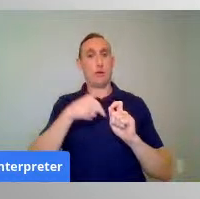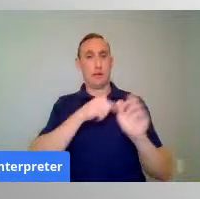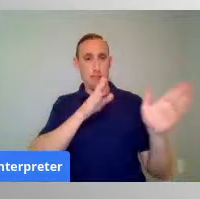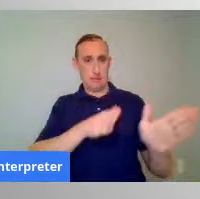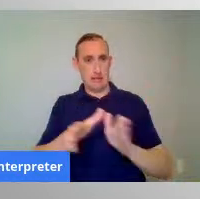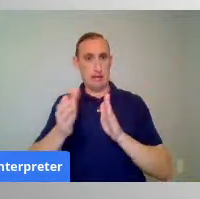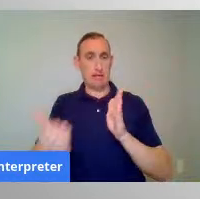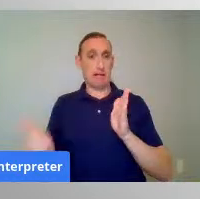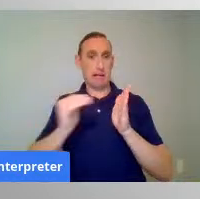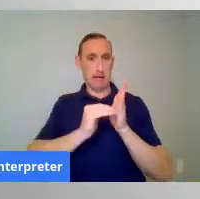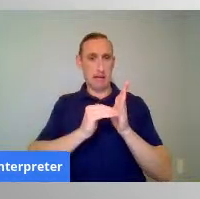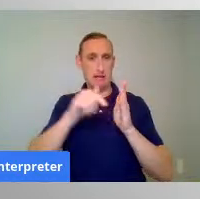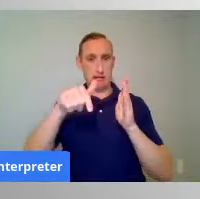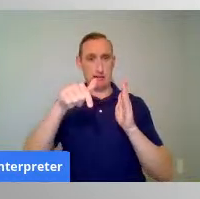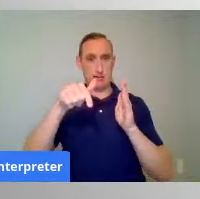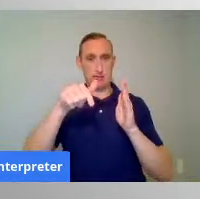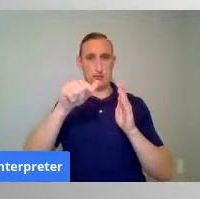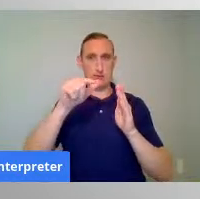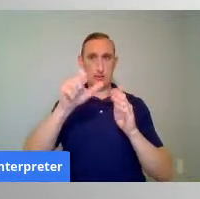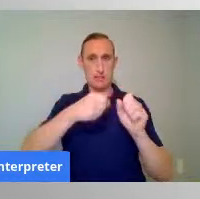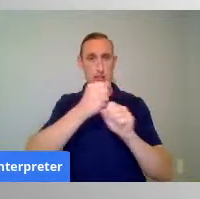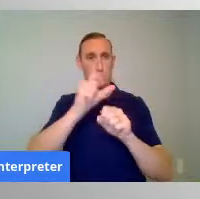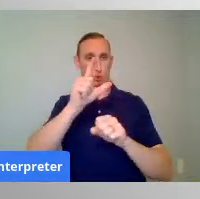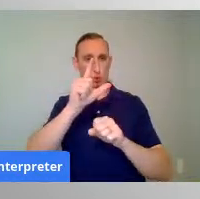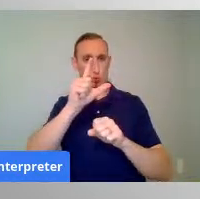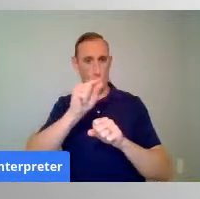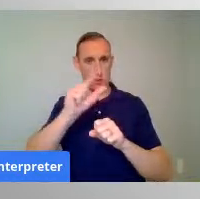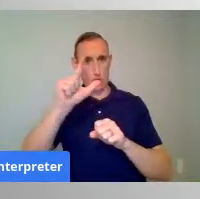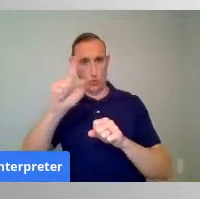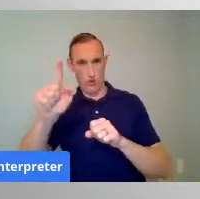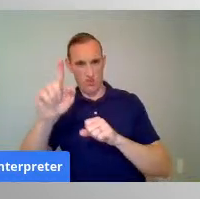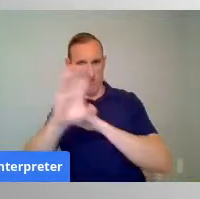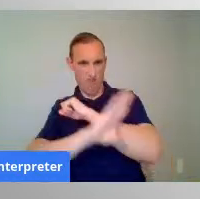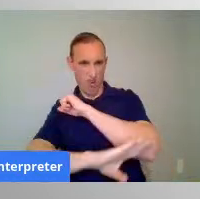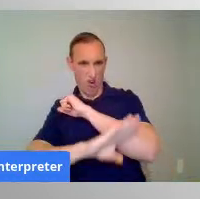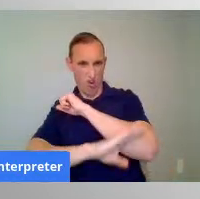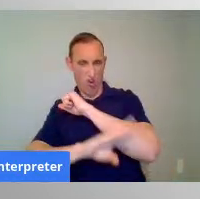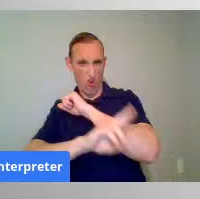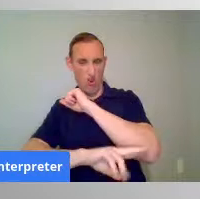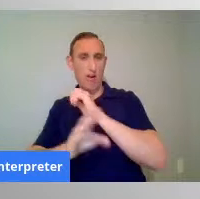in 2021 in the fall, provided the conditions